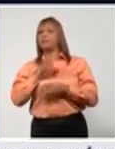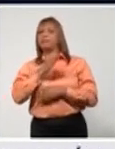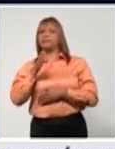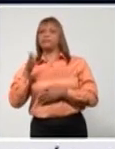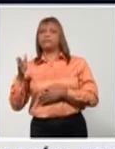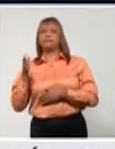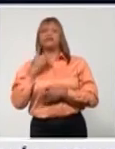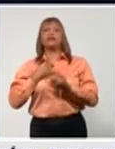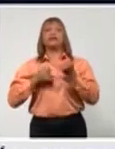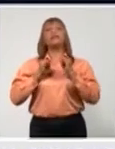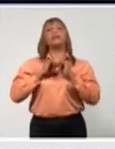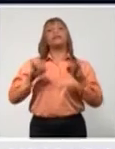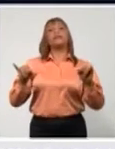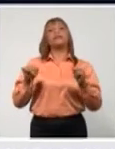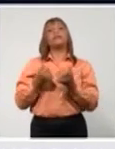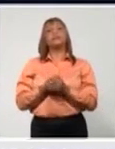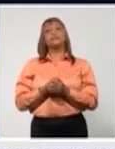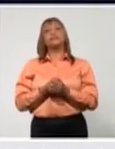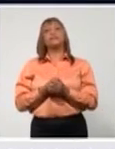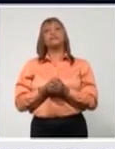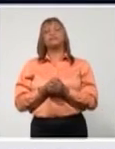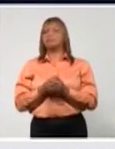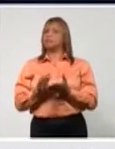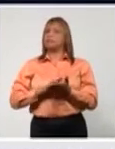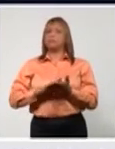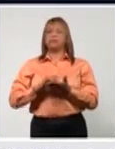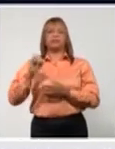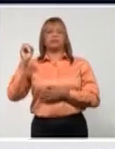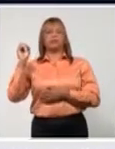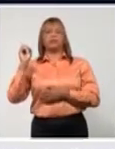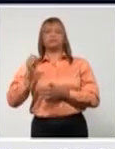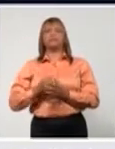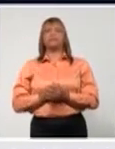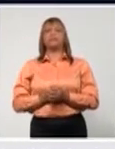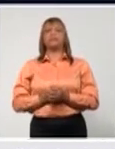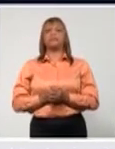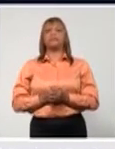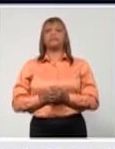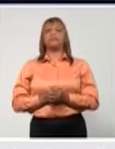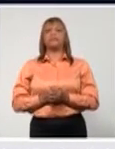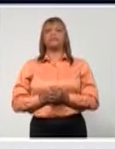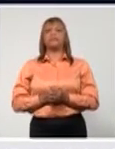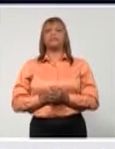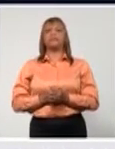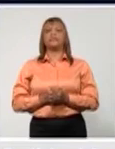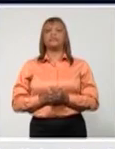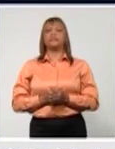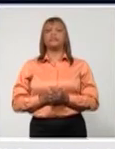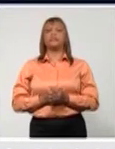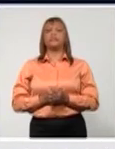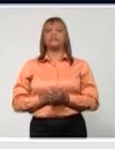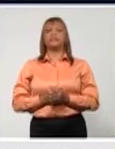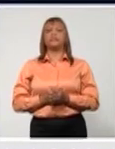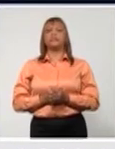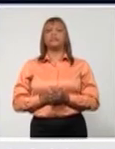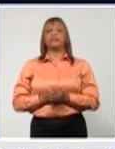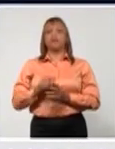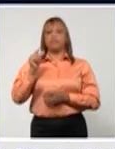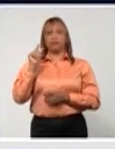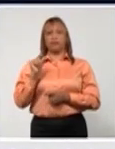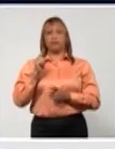provinces, even if no cases have been confirmed in the territory. The 1 positive case diagnosed yesterday is